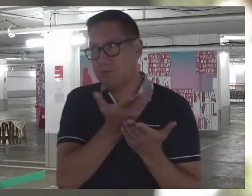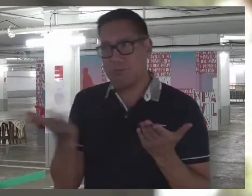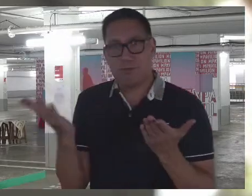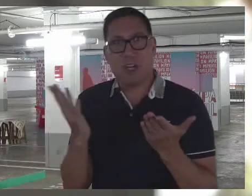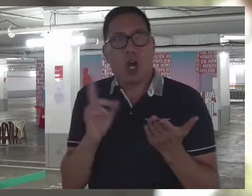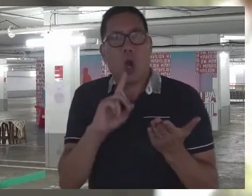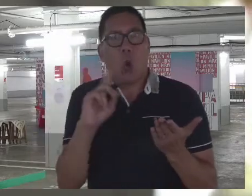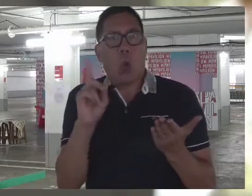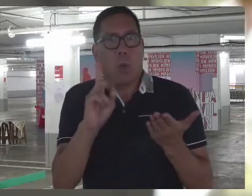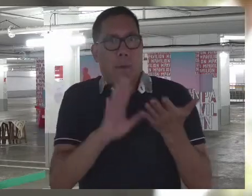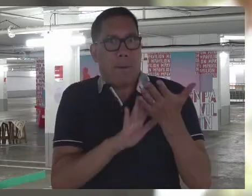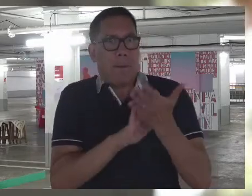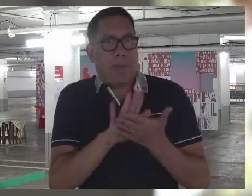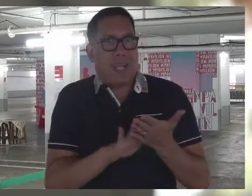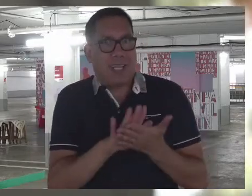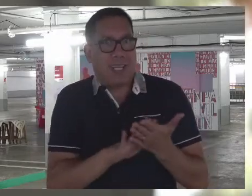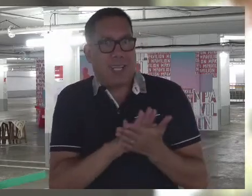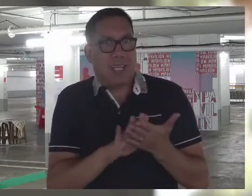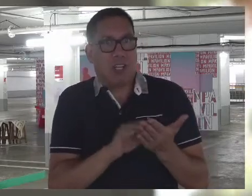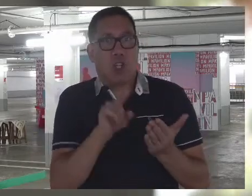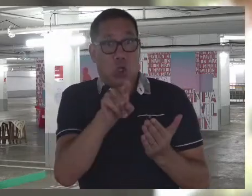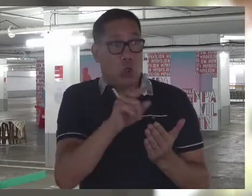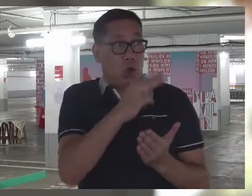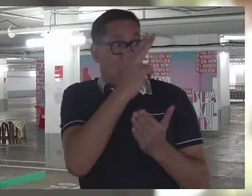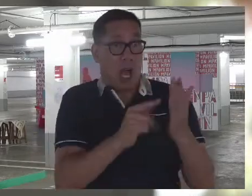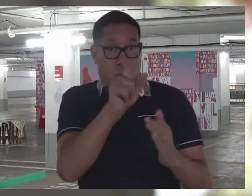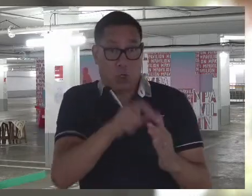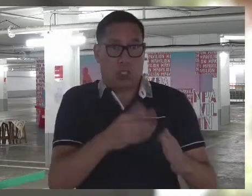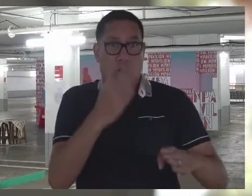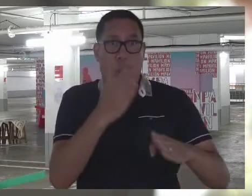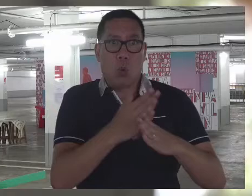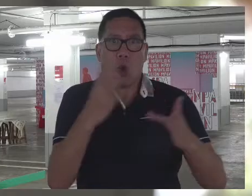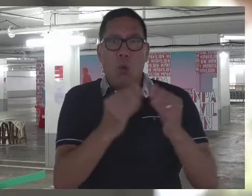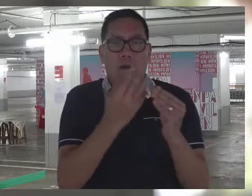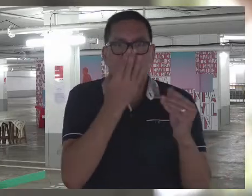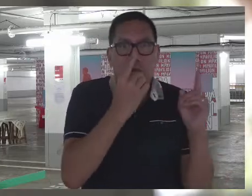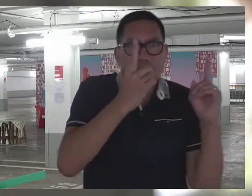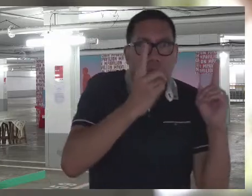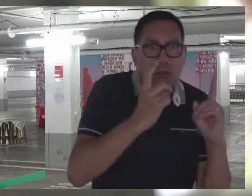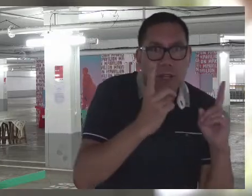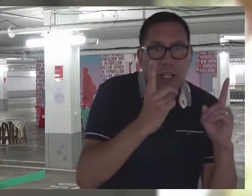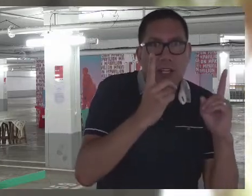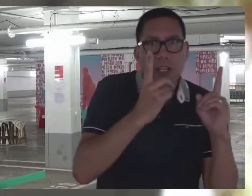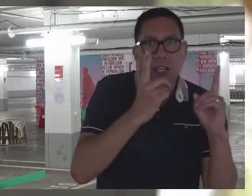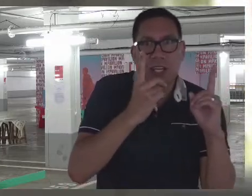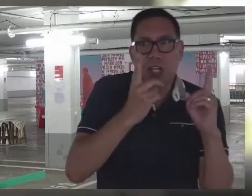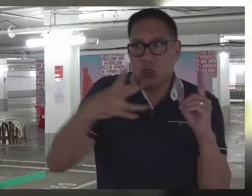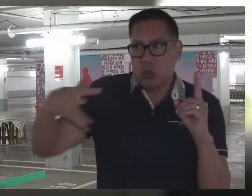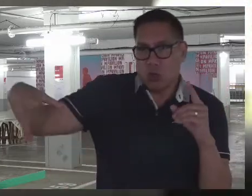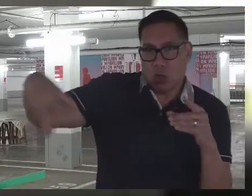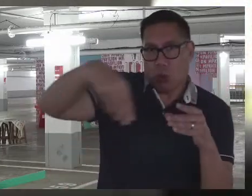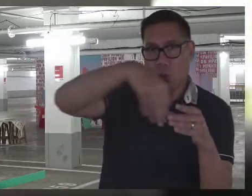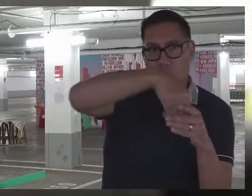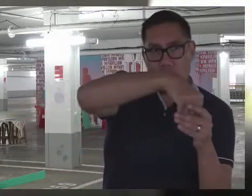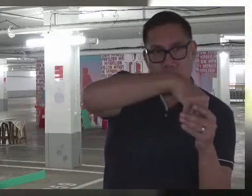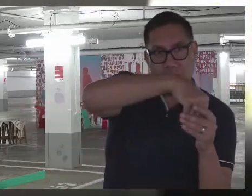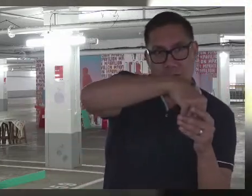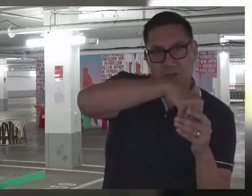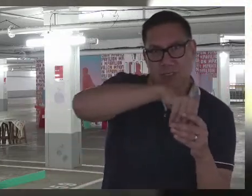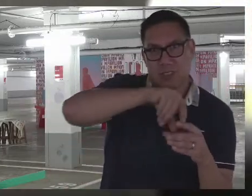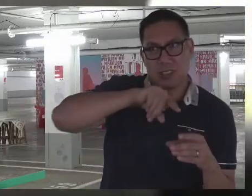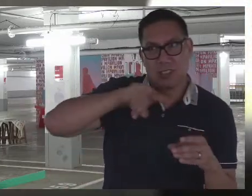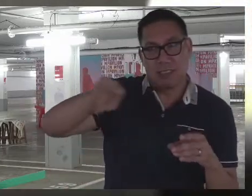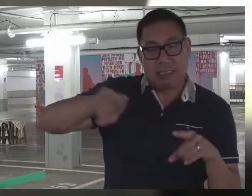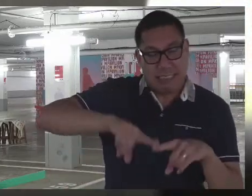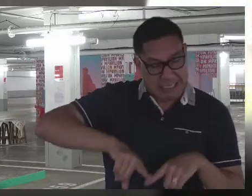what that actually means as an artist working with photography, to be incorporating a